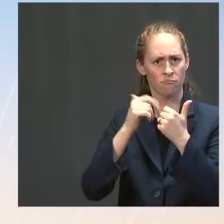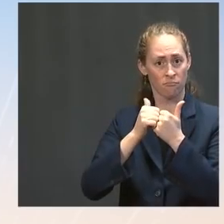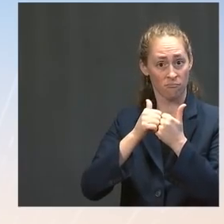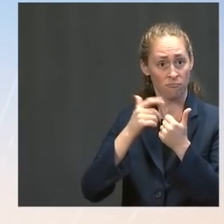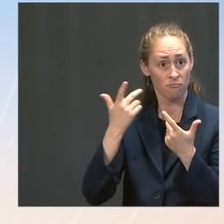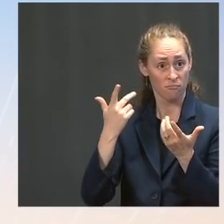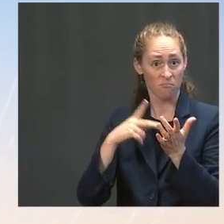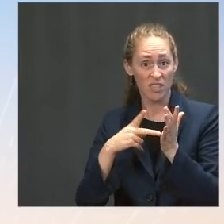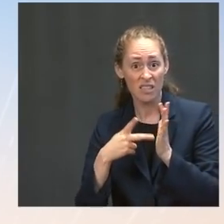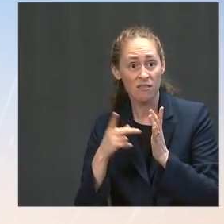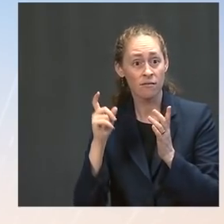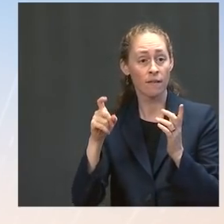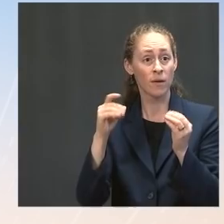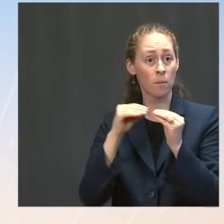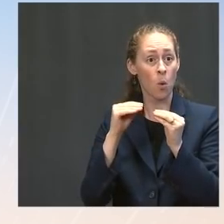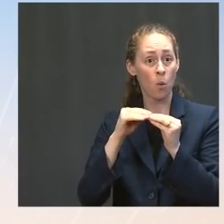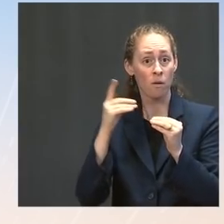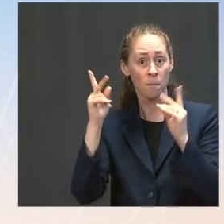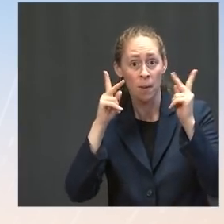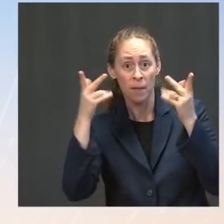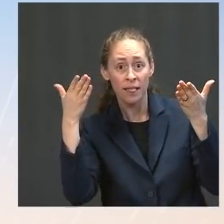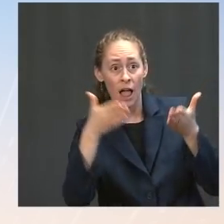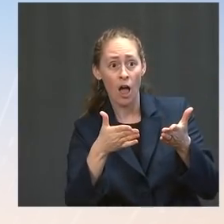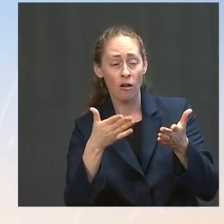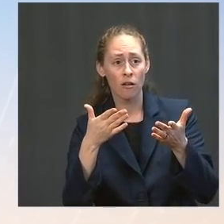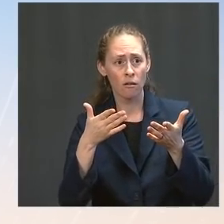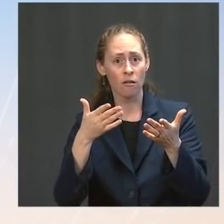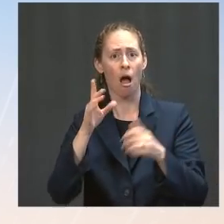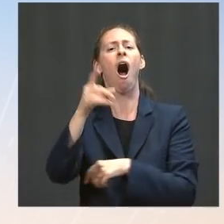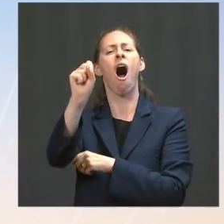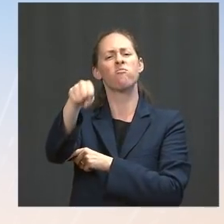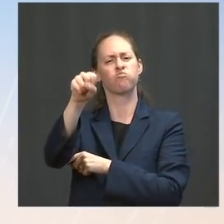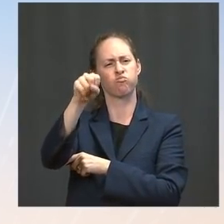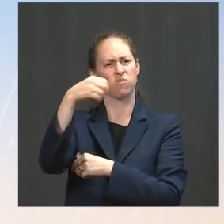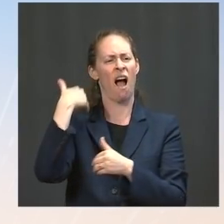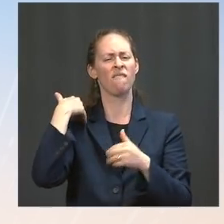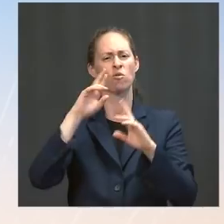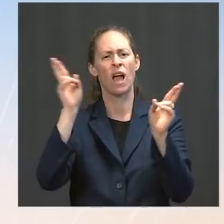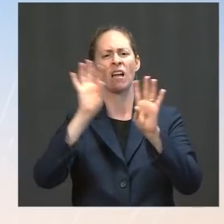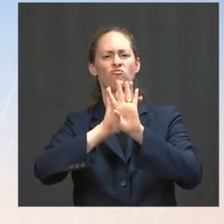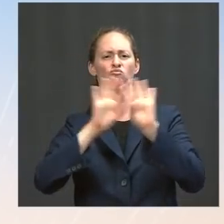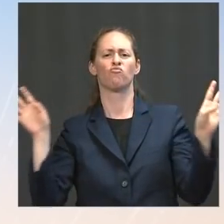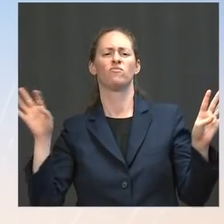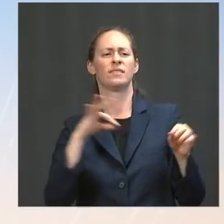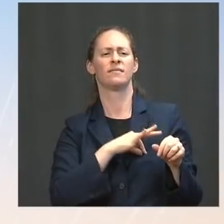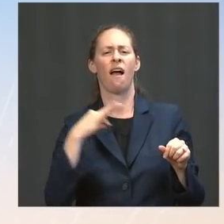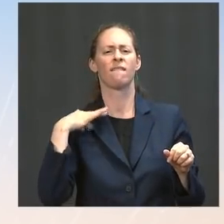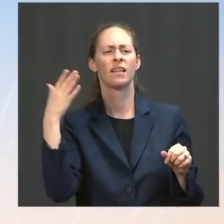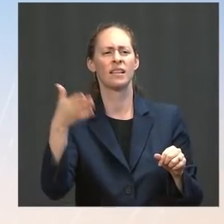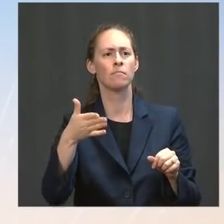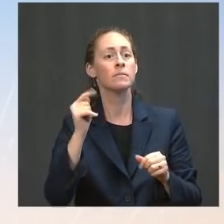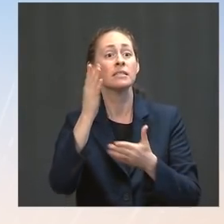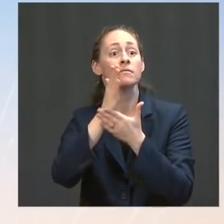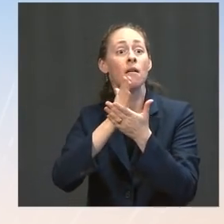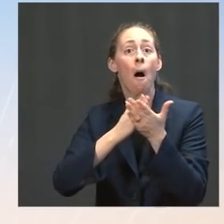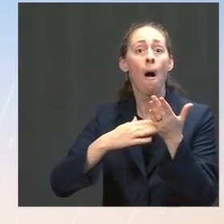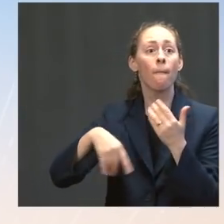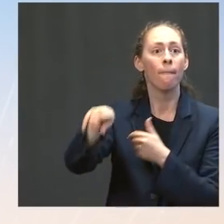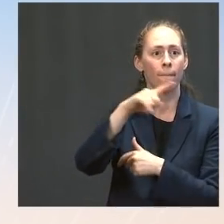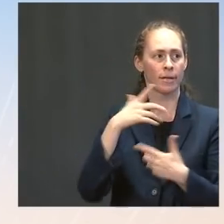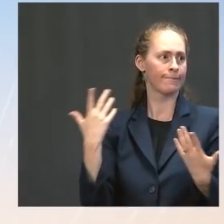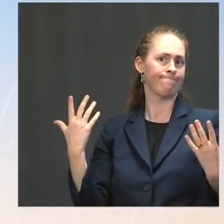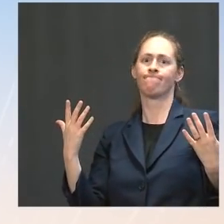women. Yeah. There's been a lot of consternation about the plight of Afghan women going forward. I know this is an issue Yeah. of concern to you